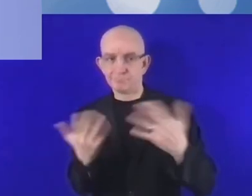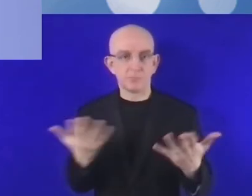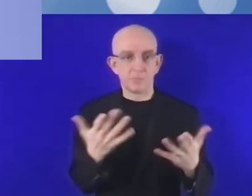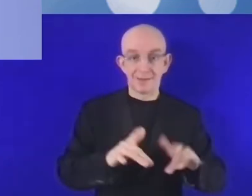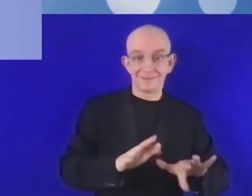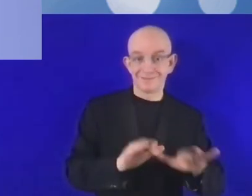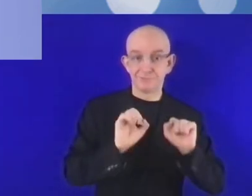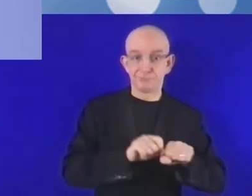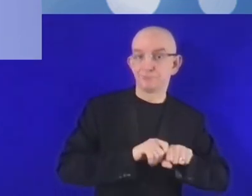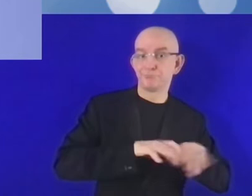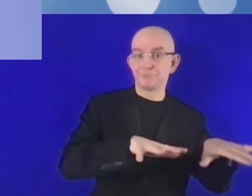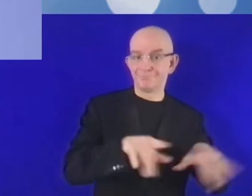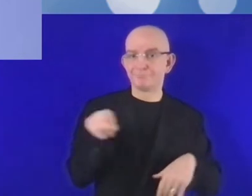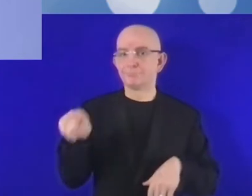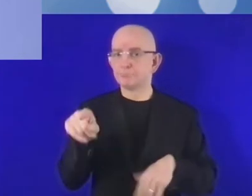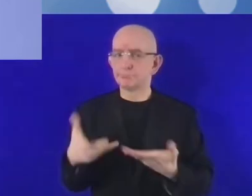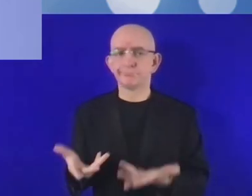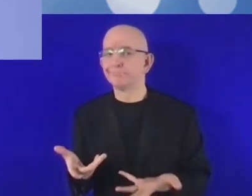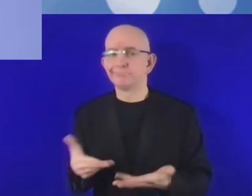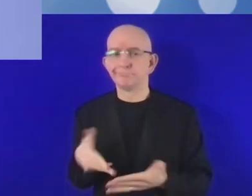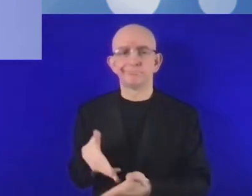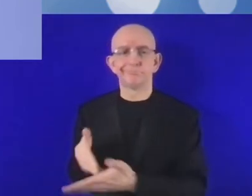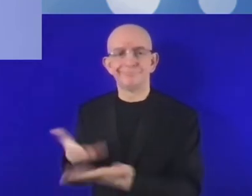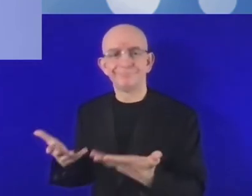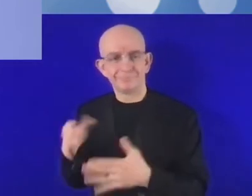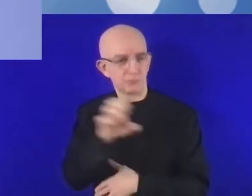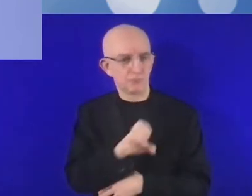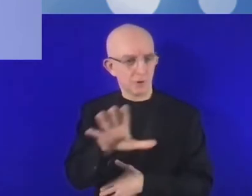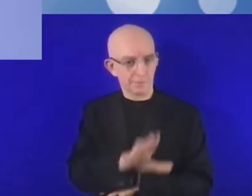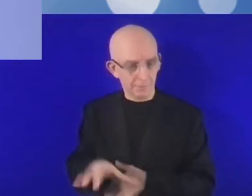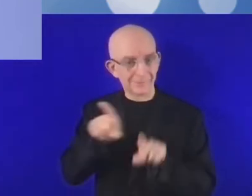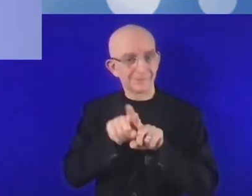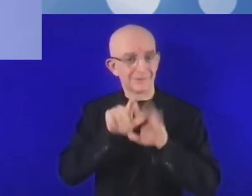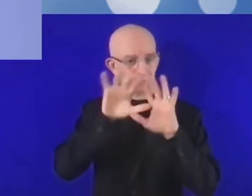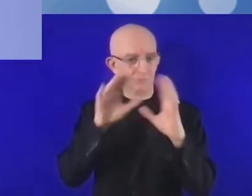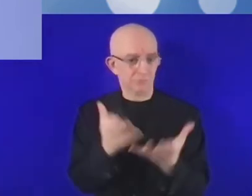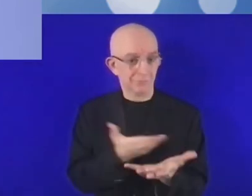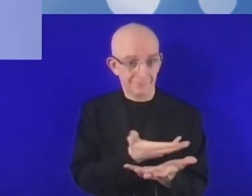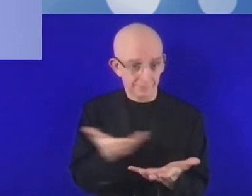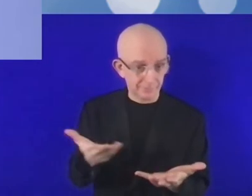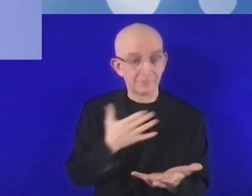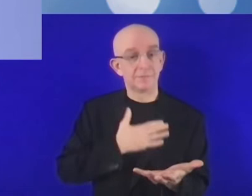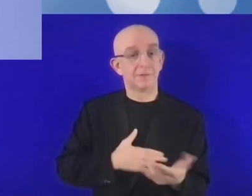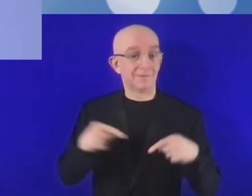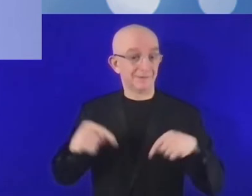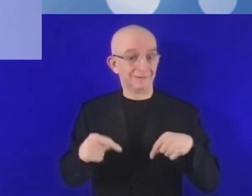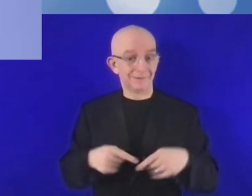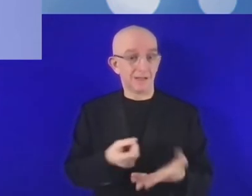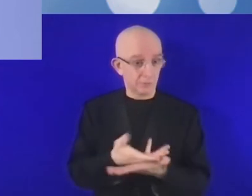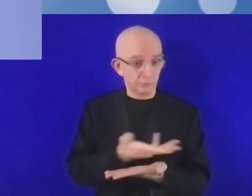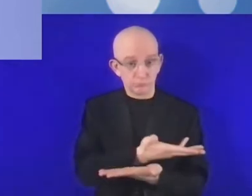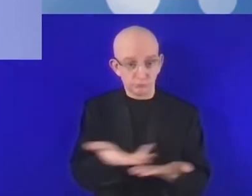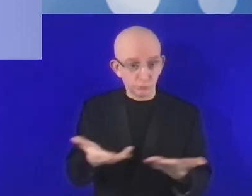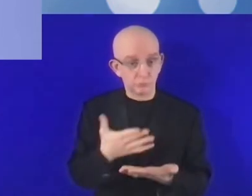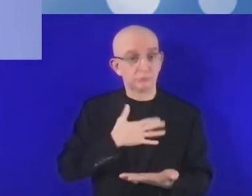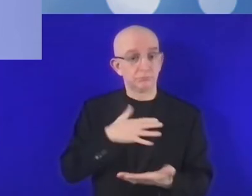issues yet many of partner of patterns can be easily found in other in regions